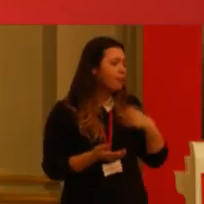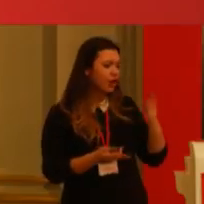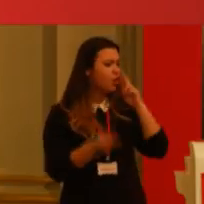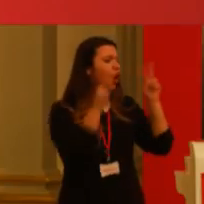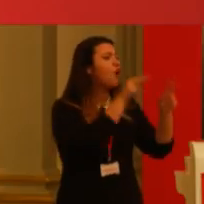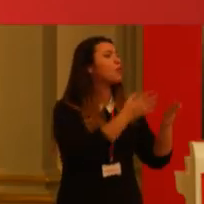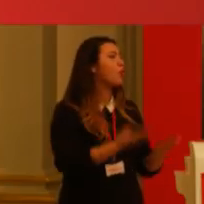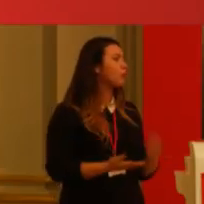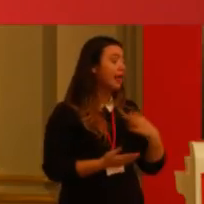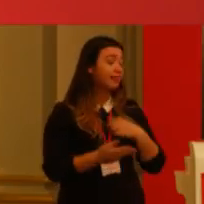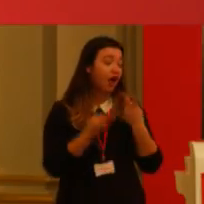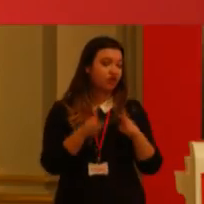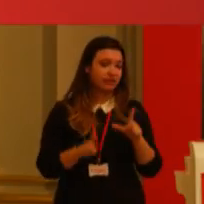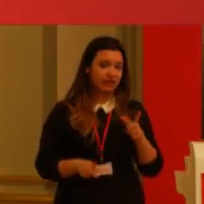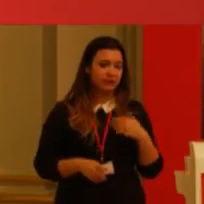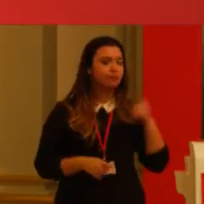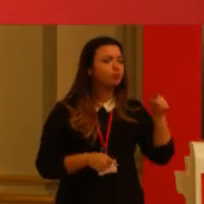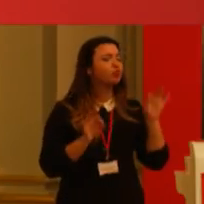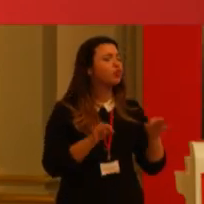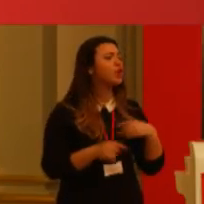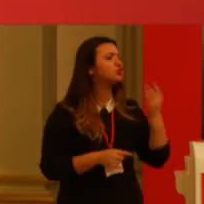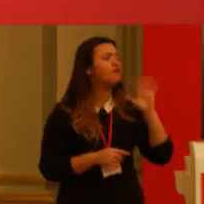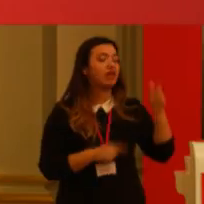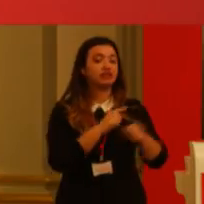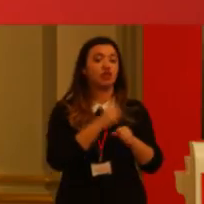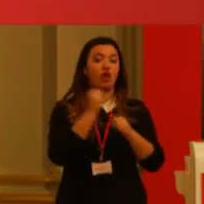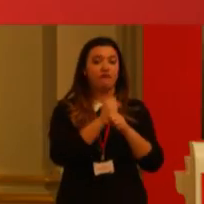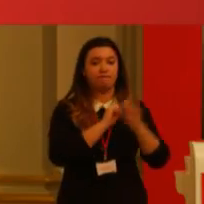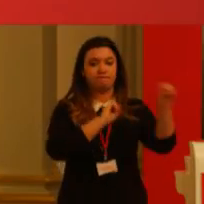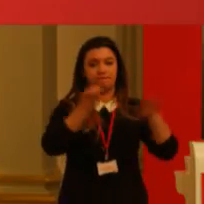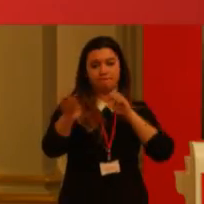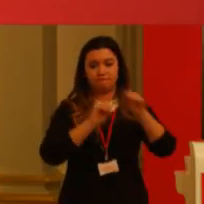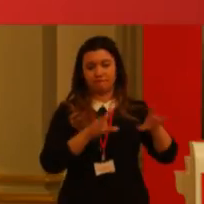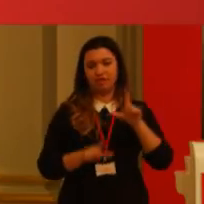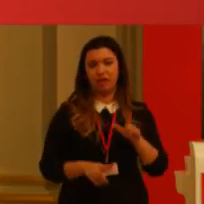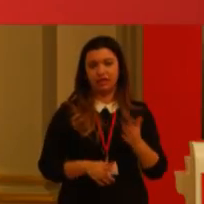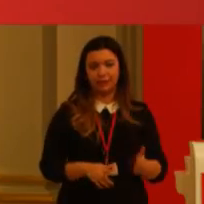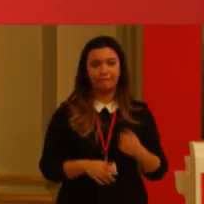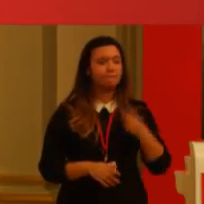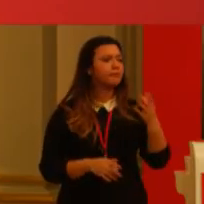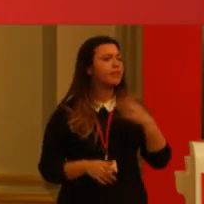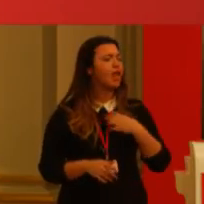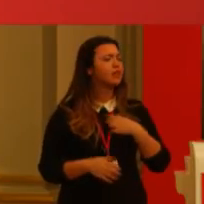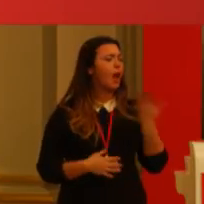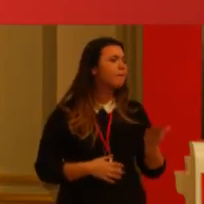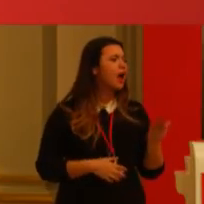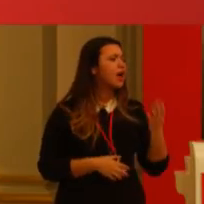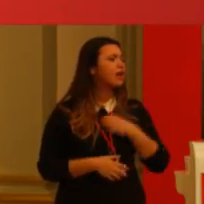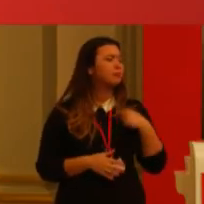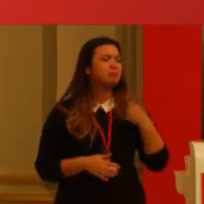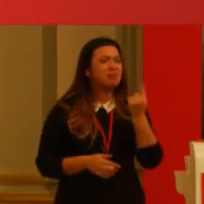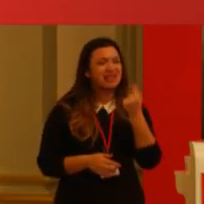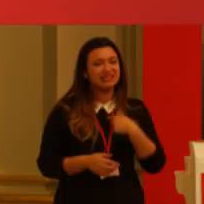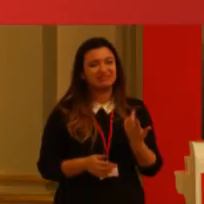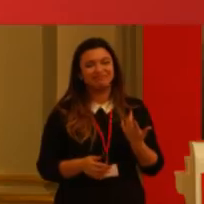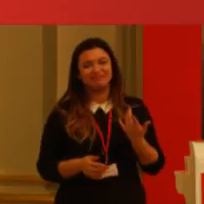LGBT people. They should open themselves up to LGBT. Many people have a responsibility to